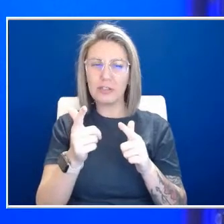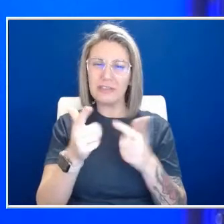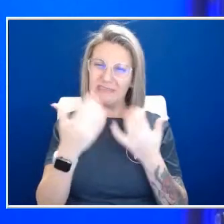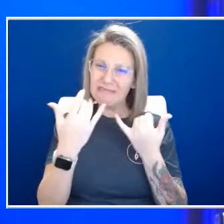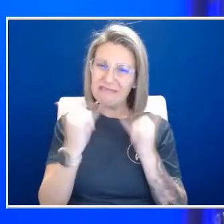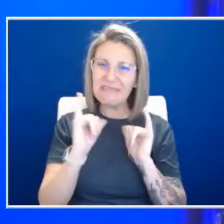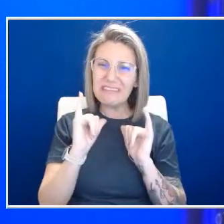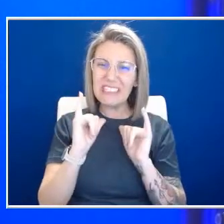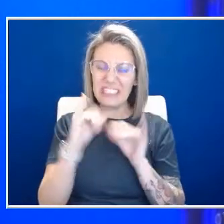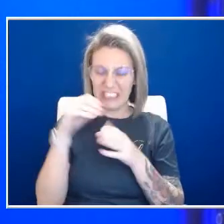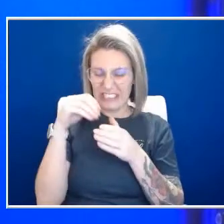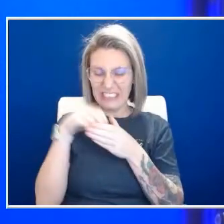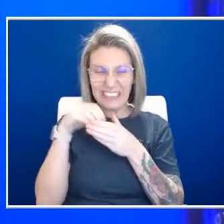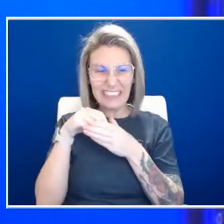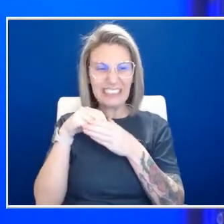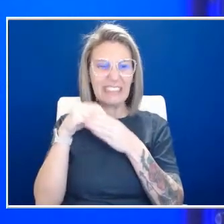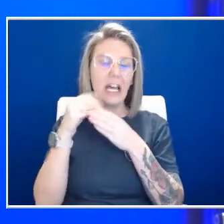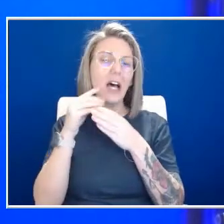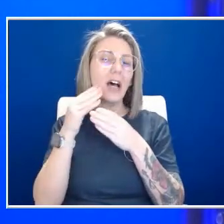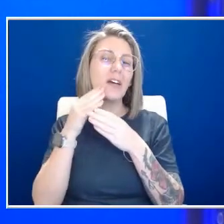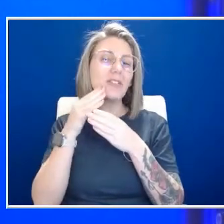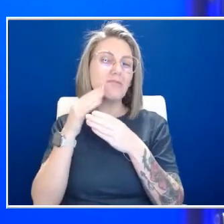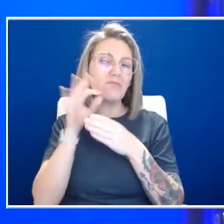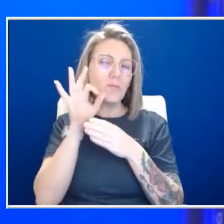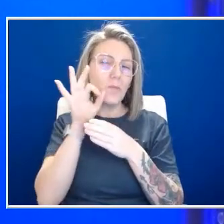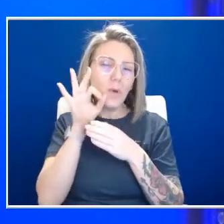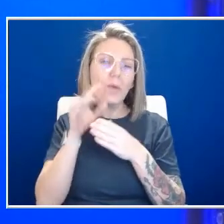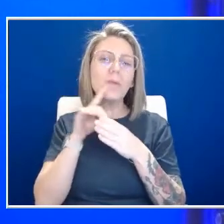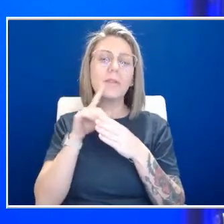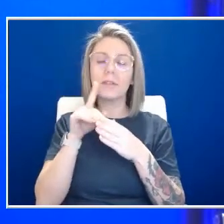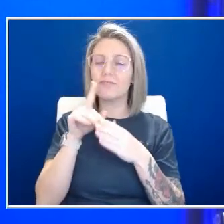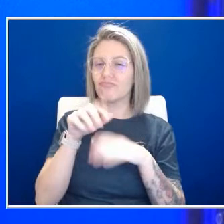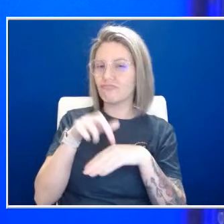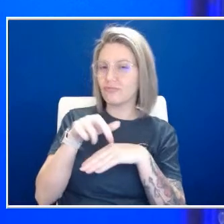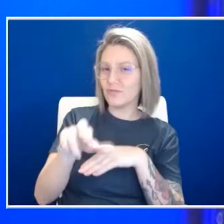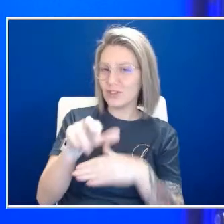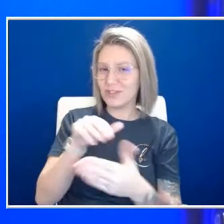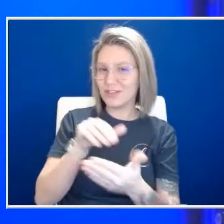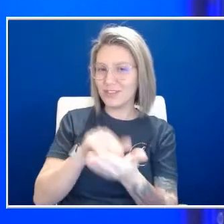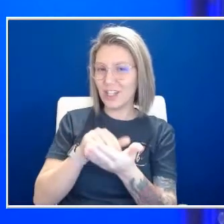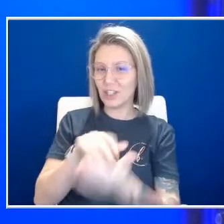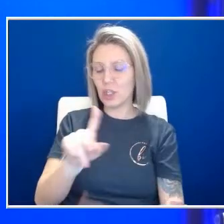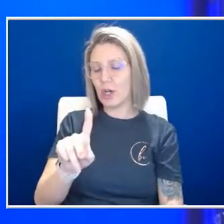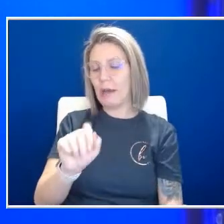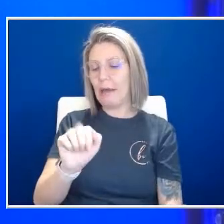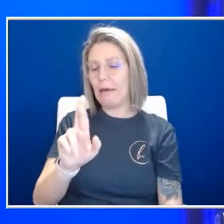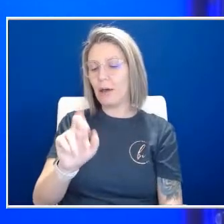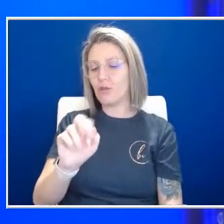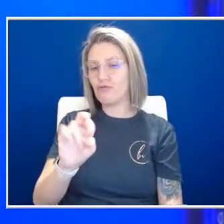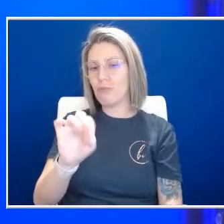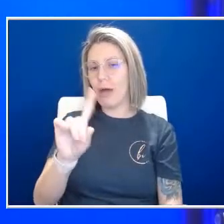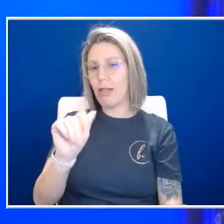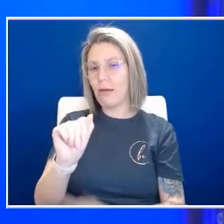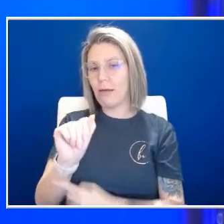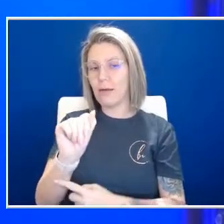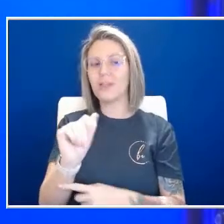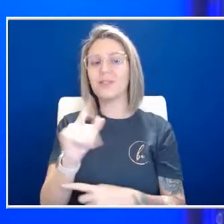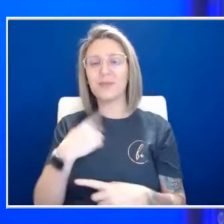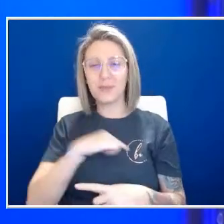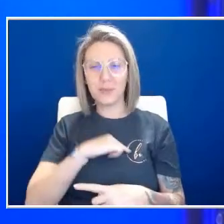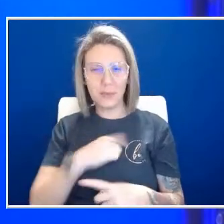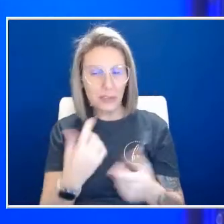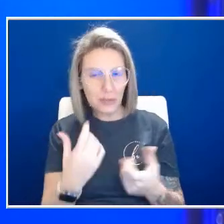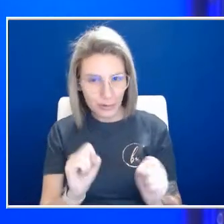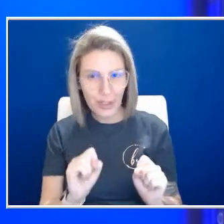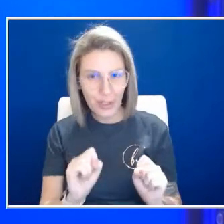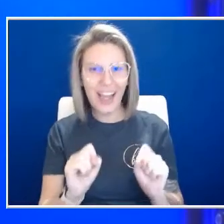yet. He referred me to Dr. Kakarala. And like I said, we kind of checked out people we